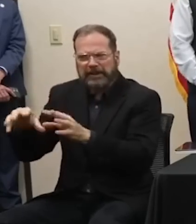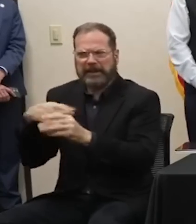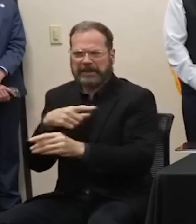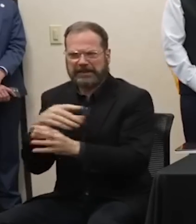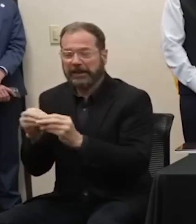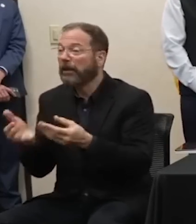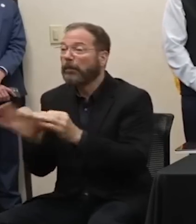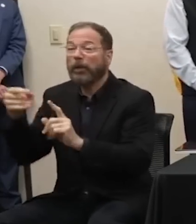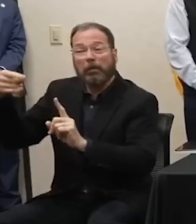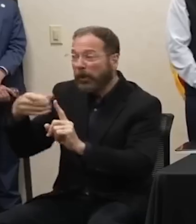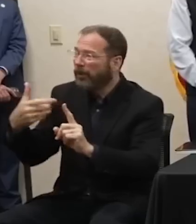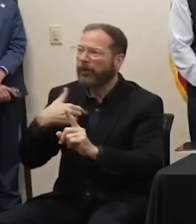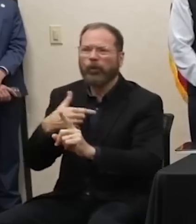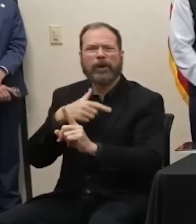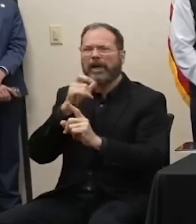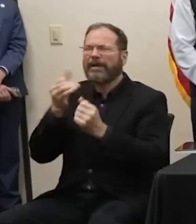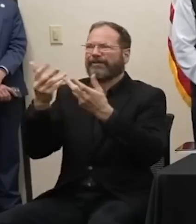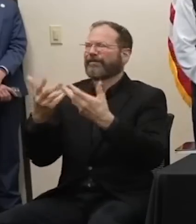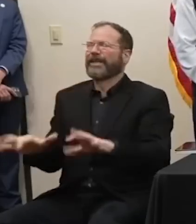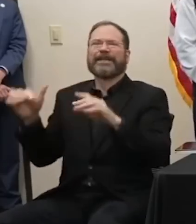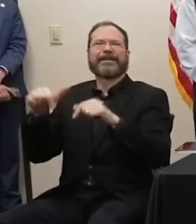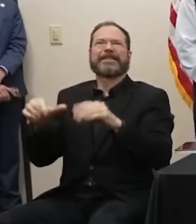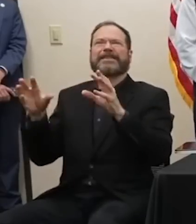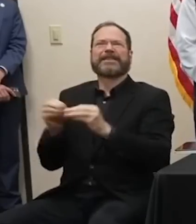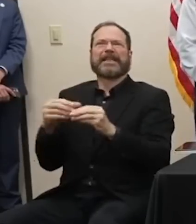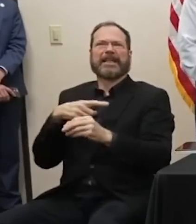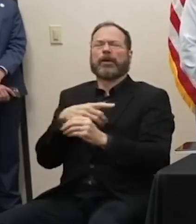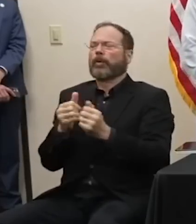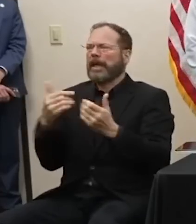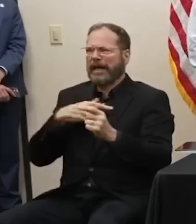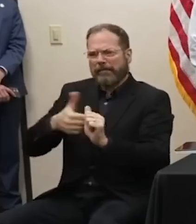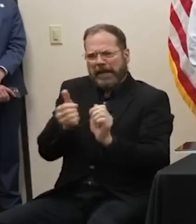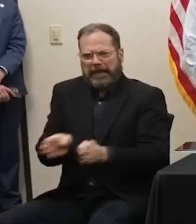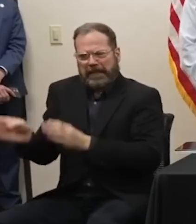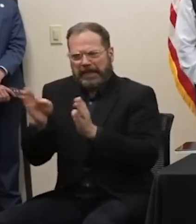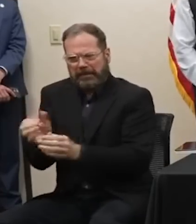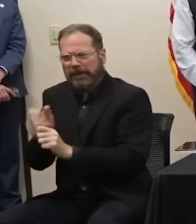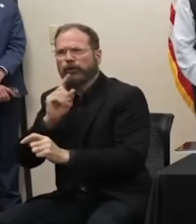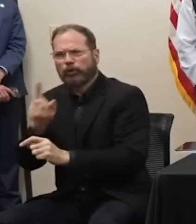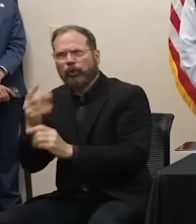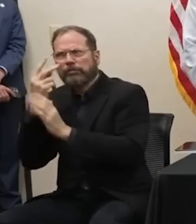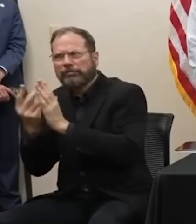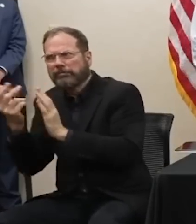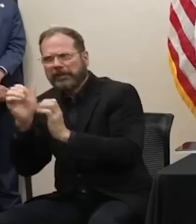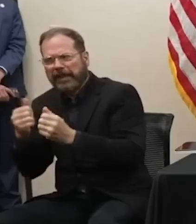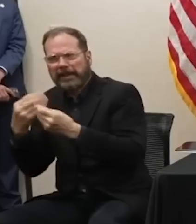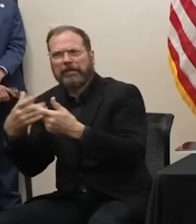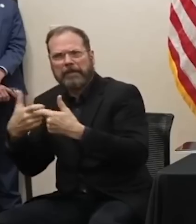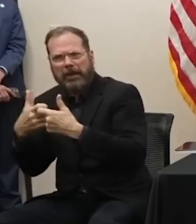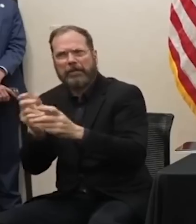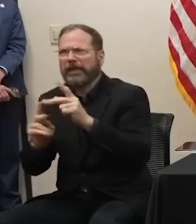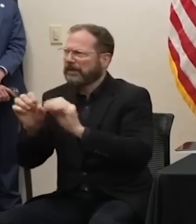is this. We're not going to end this session without having strategies to make sure that we will be able to provide the power to the people